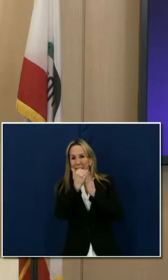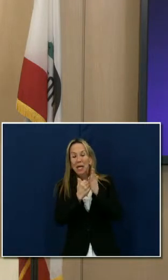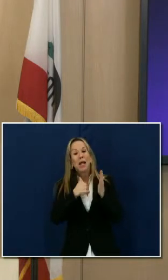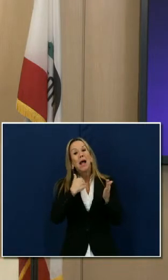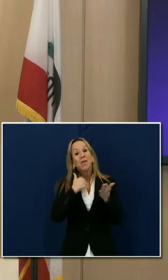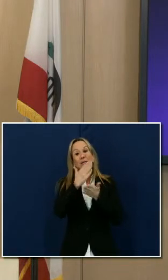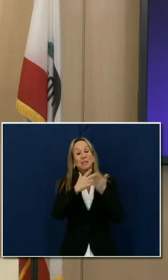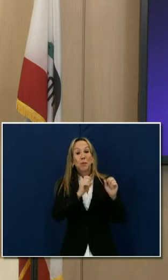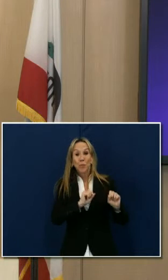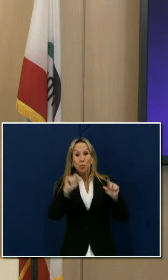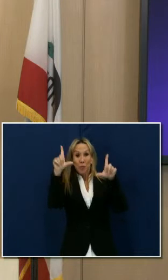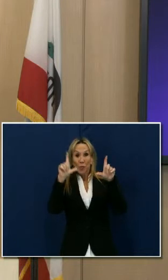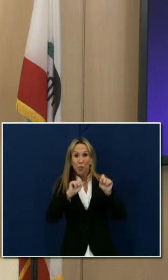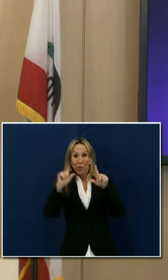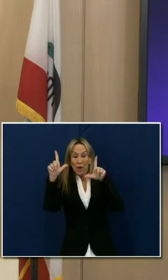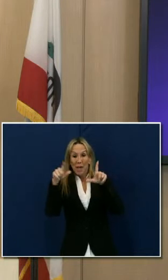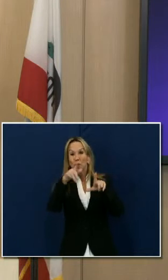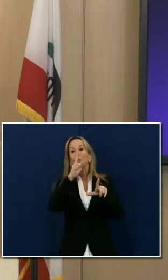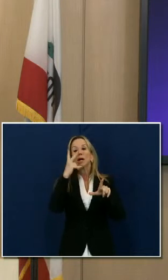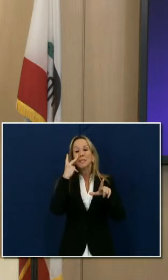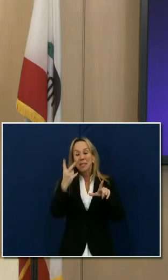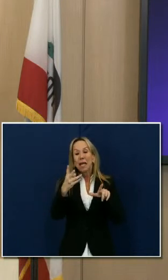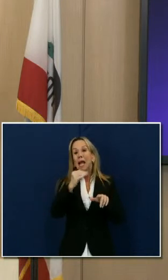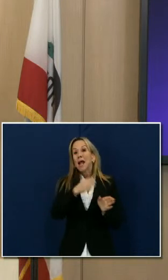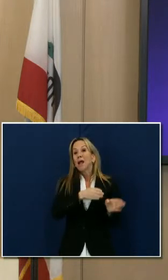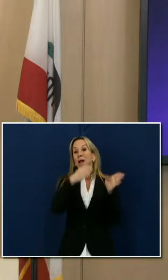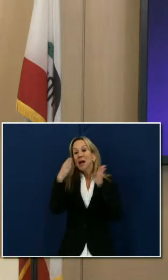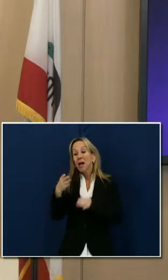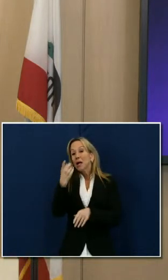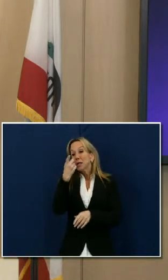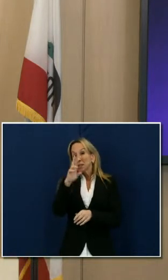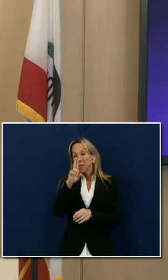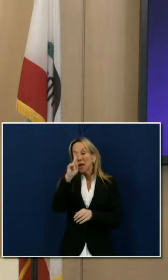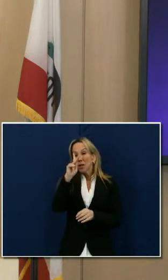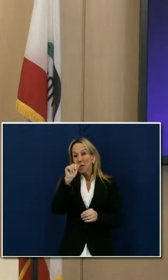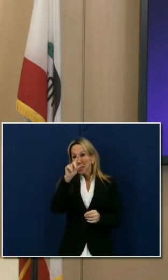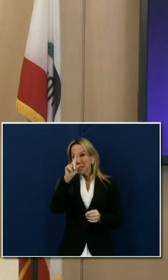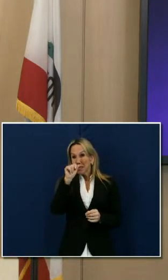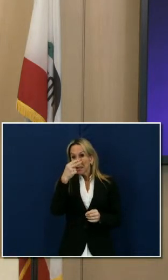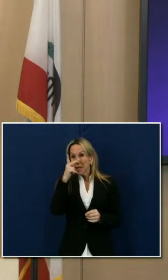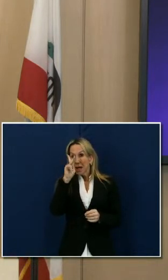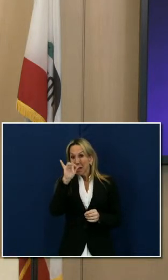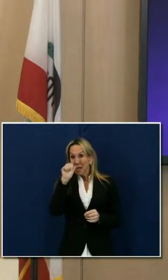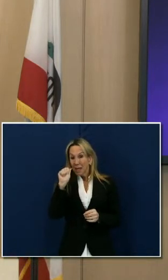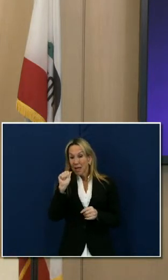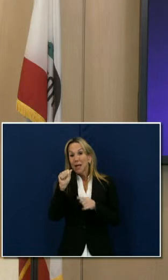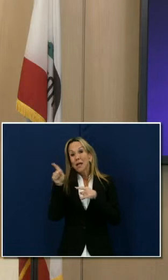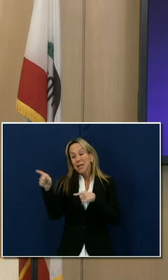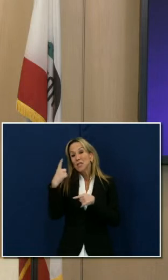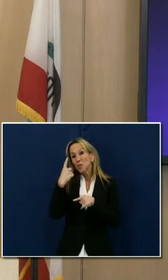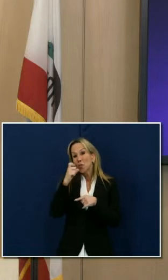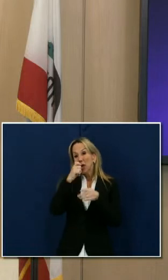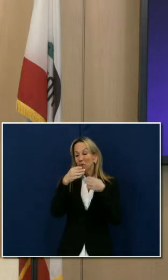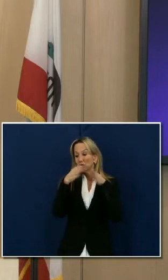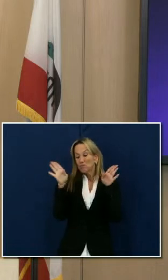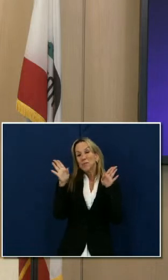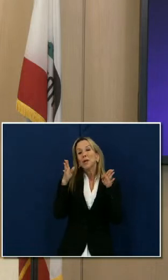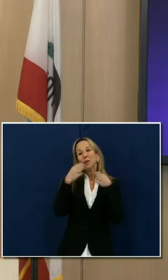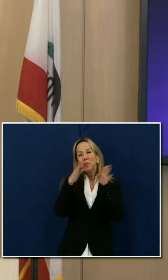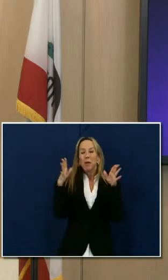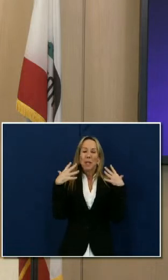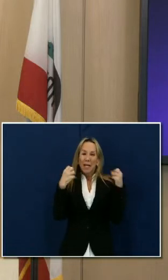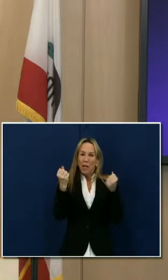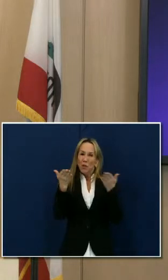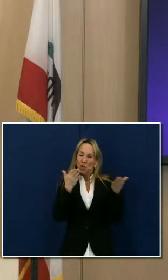slides and give some of the information, and then you're going to hear from Dr. Kadakia, who is Director for Public Health Services at the county, but also one of the